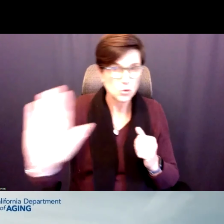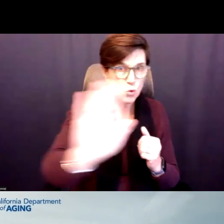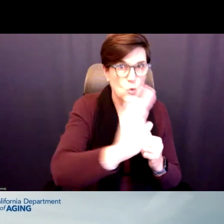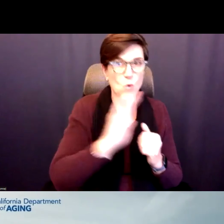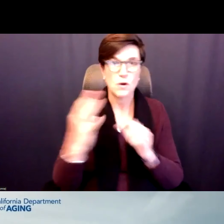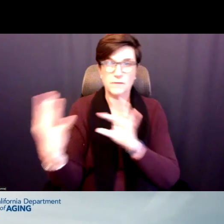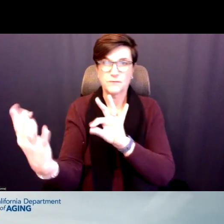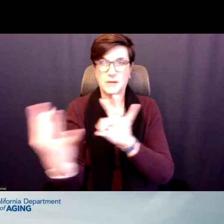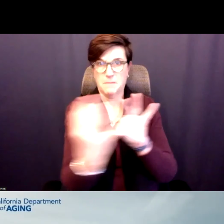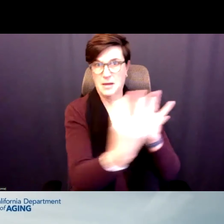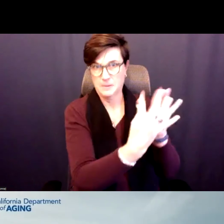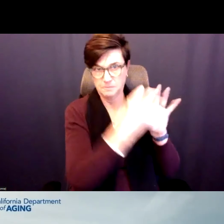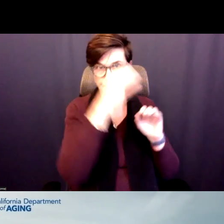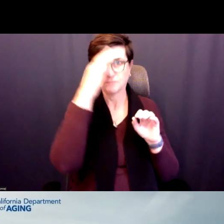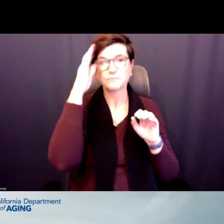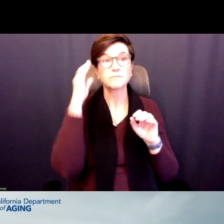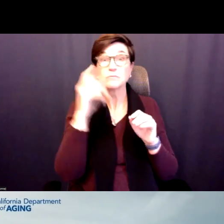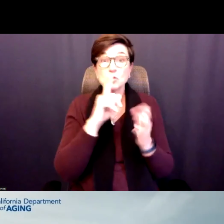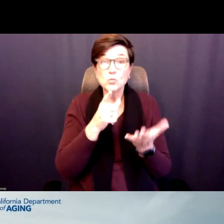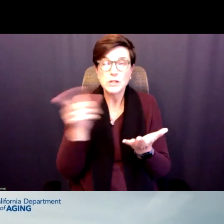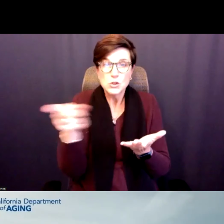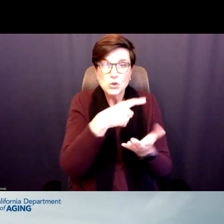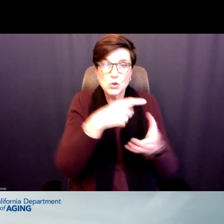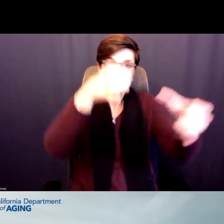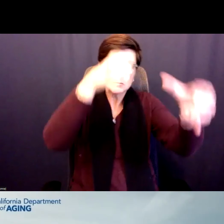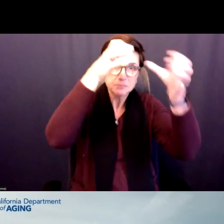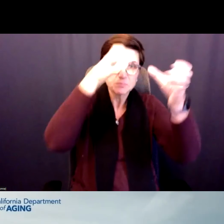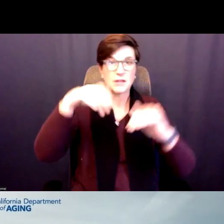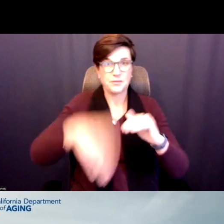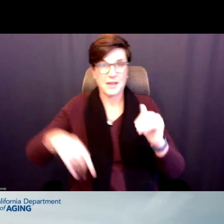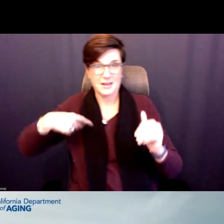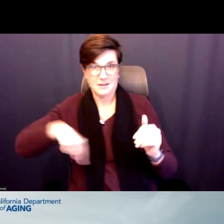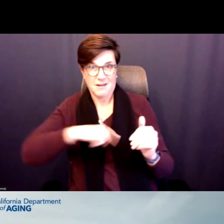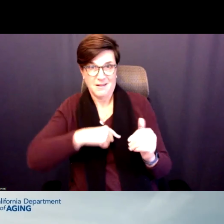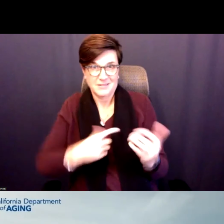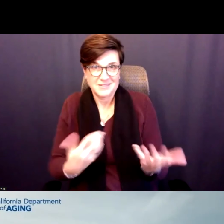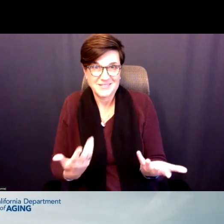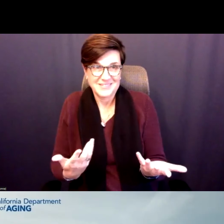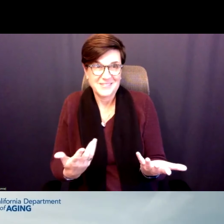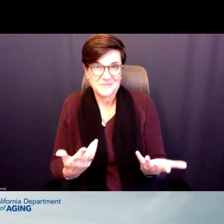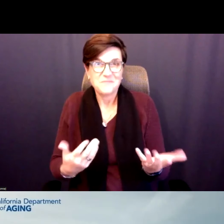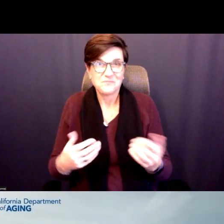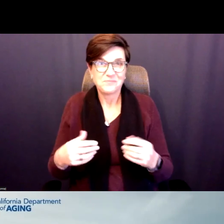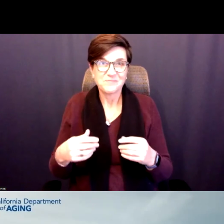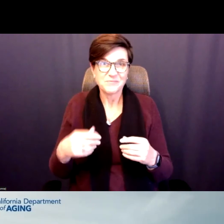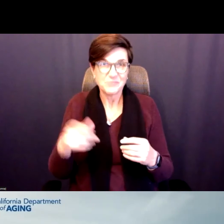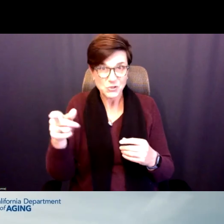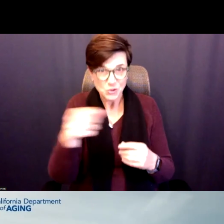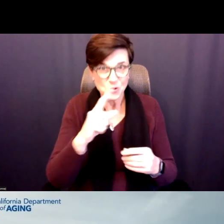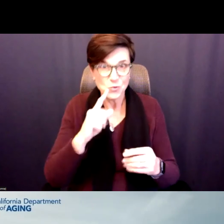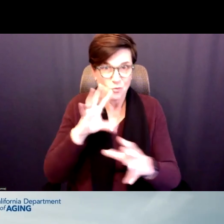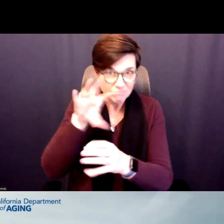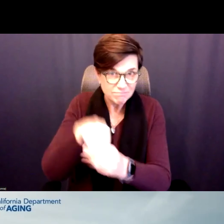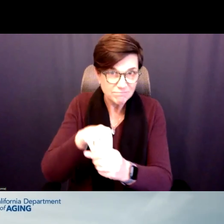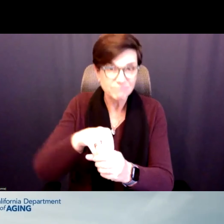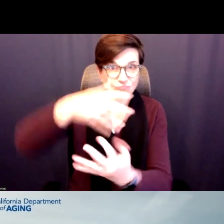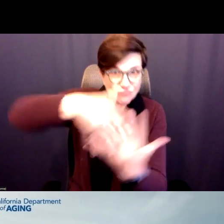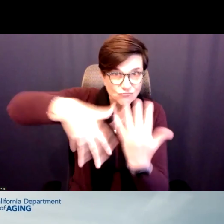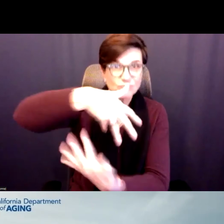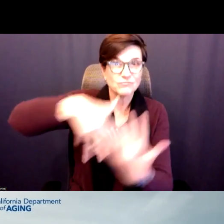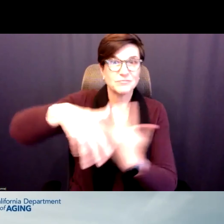the experts. We want to hear from folks who are actually doing the work locally to create age and disability friendly